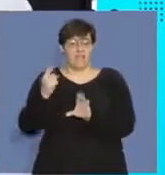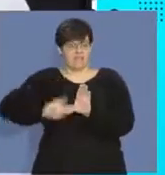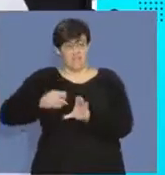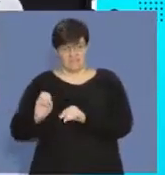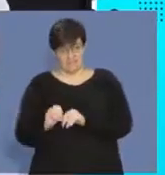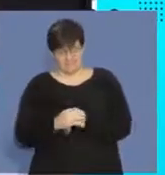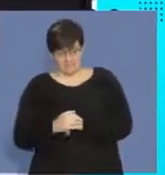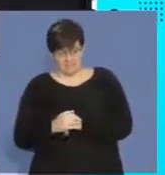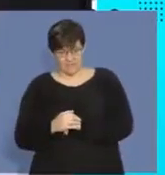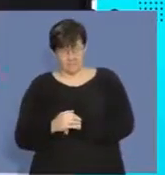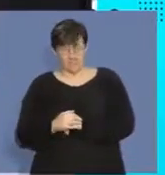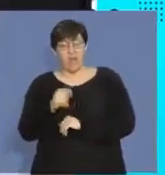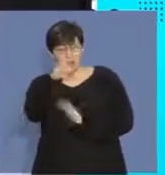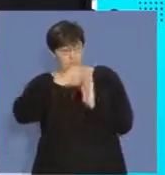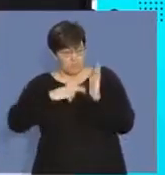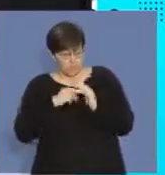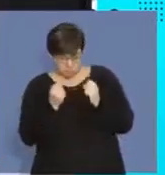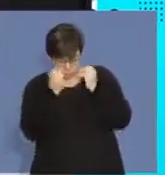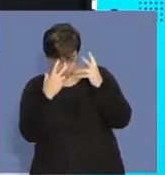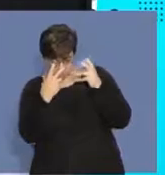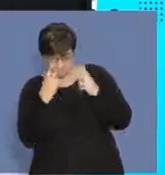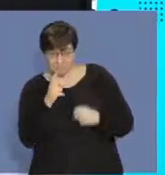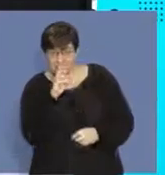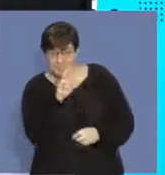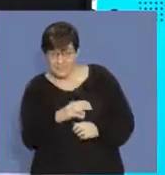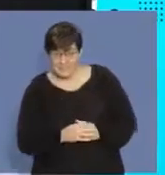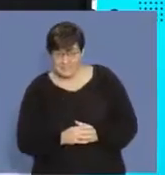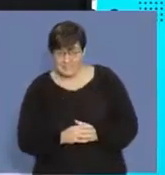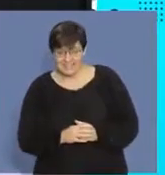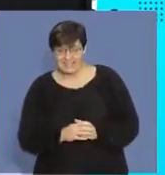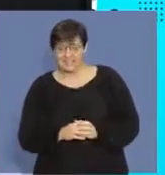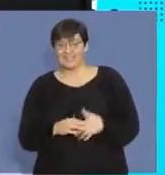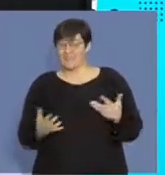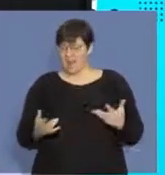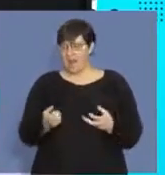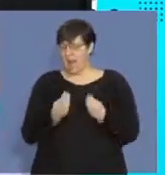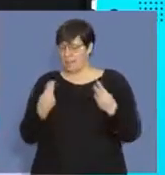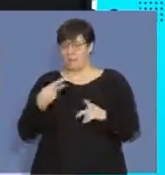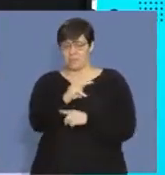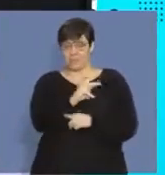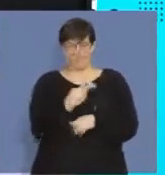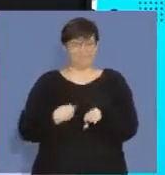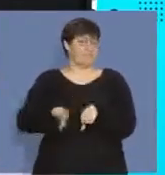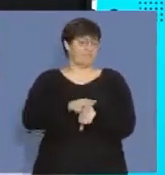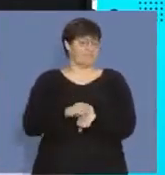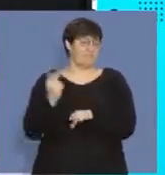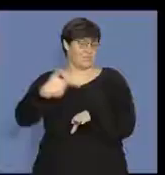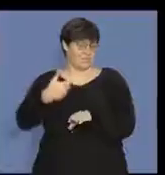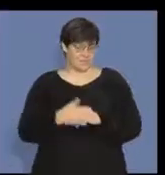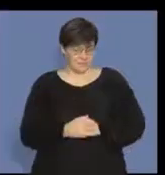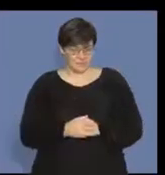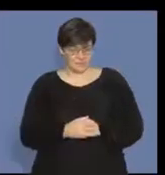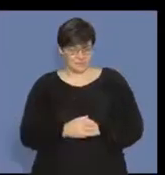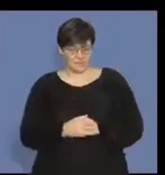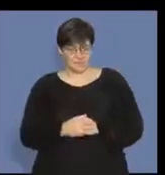I'm sure it made some interesting reading when you did your research on the fuel levy. Right, then